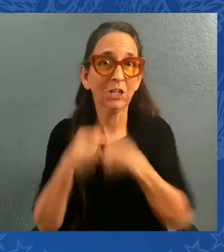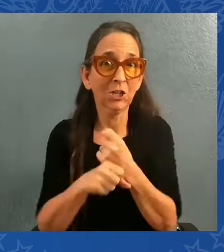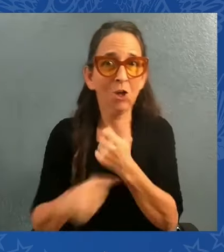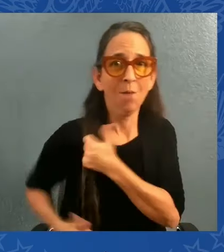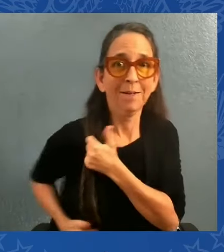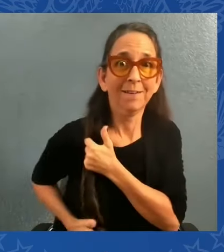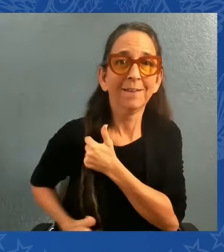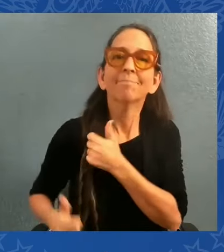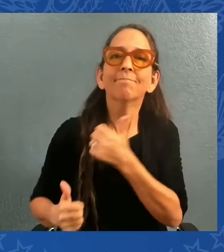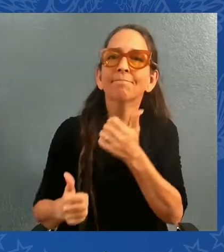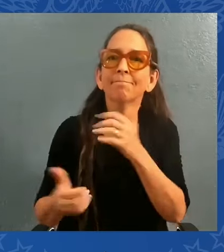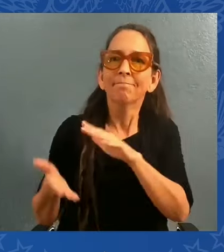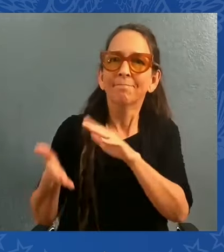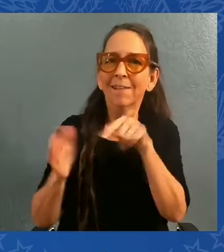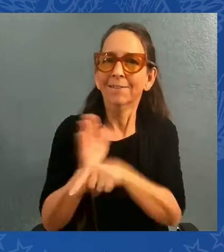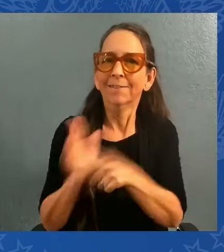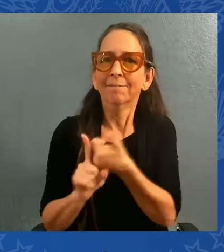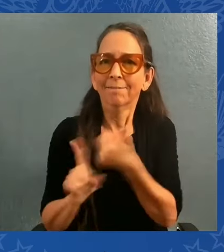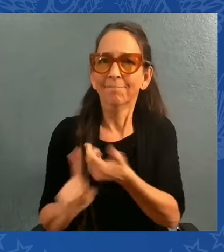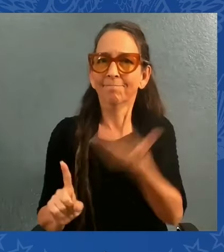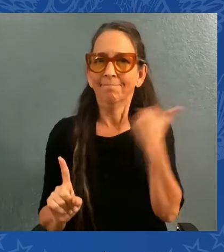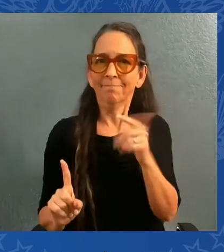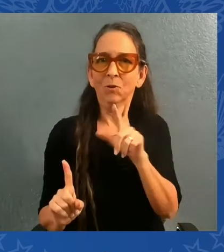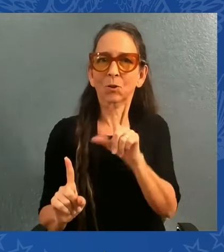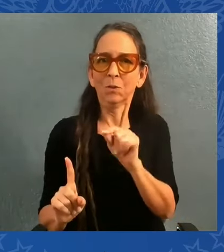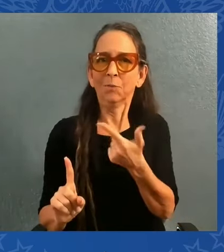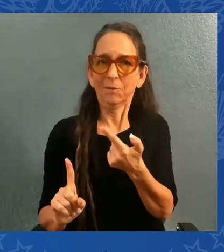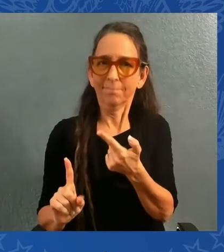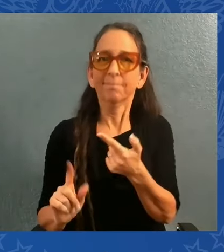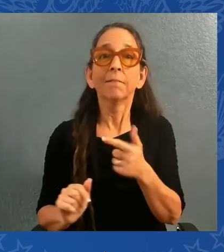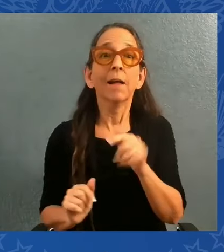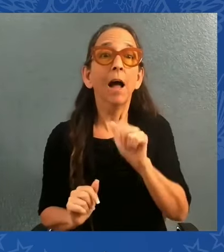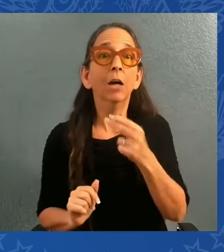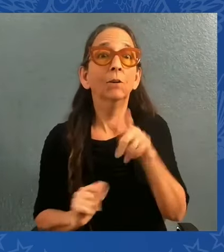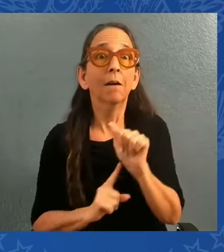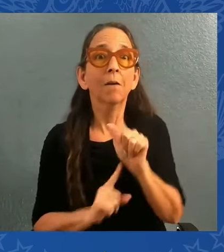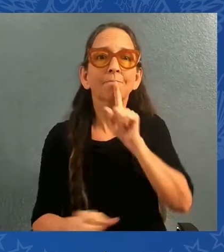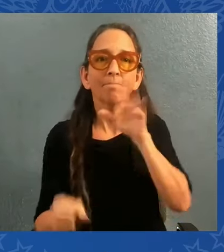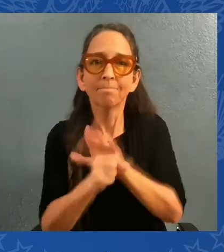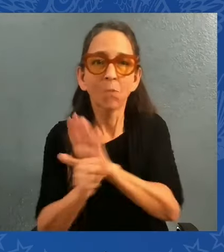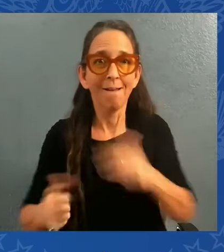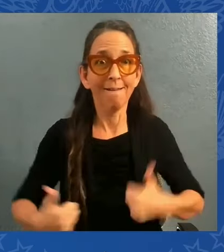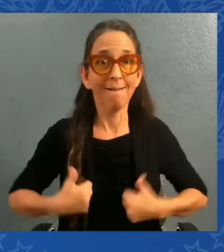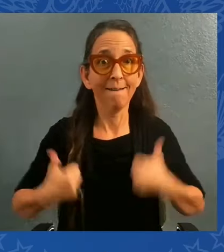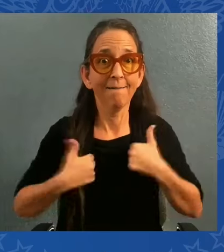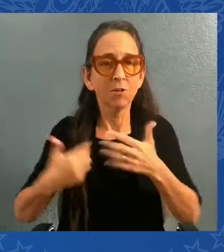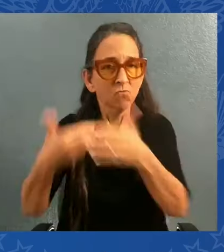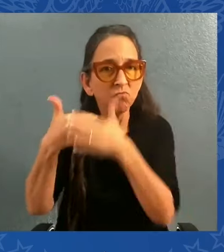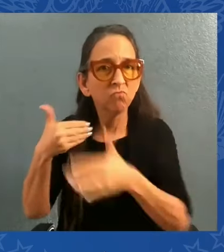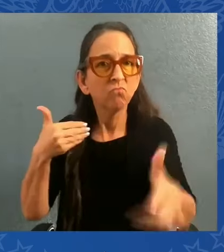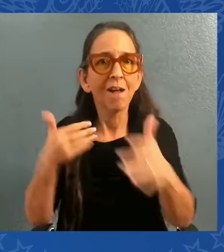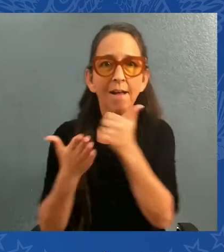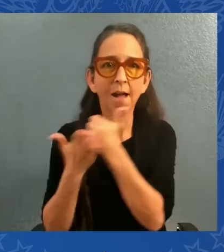Angela's dedicated her life to helping other families avoid that same devastation. I'm thinking of Cindy and